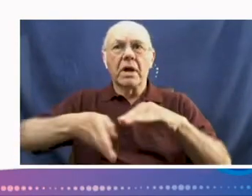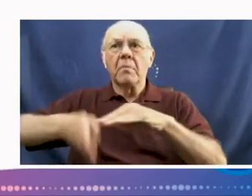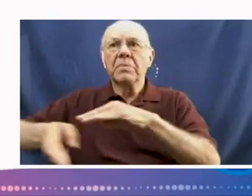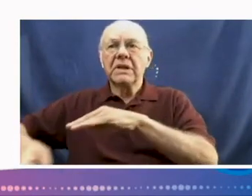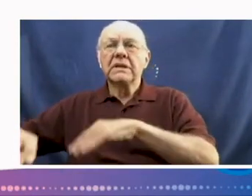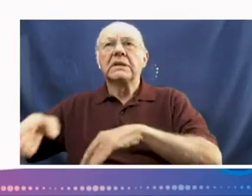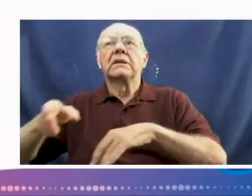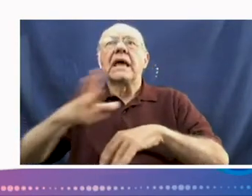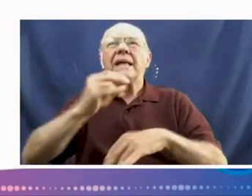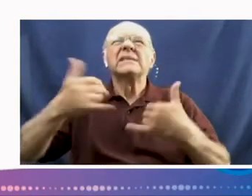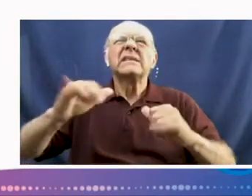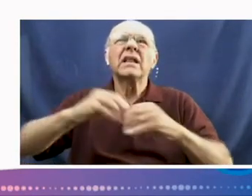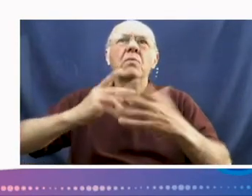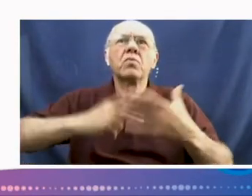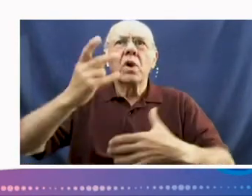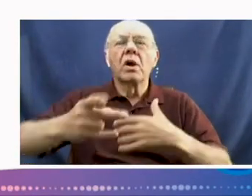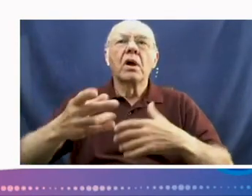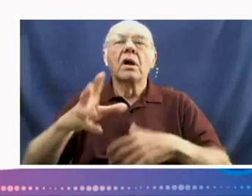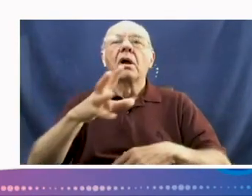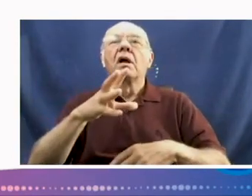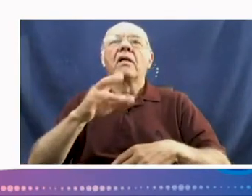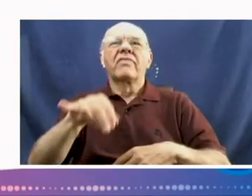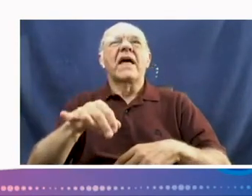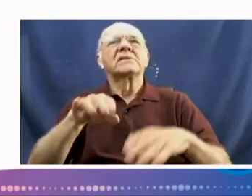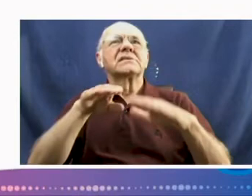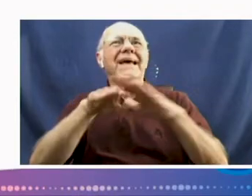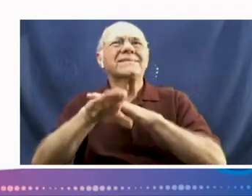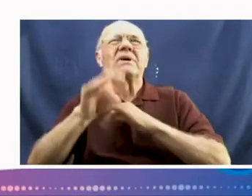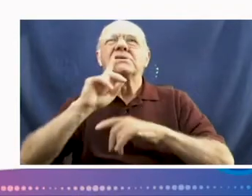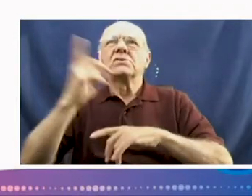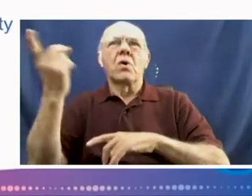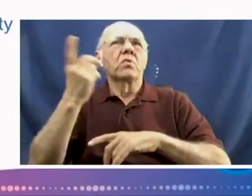view accessibility as an ongoing effort. Thank you.